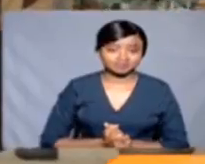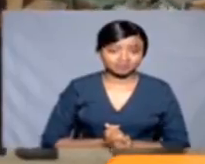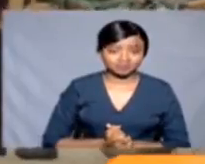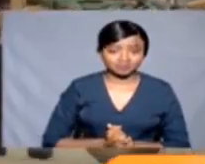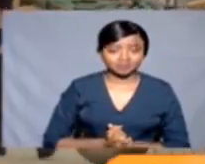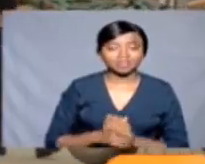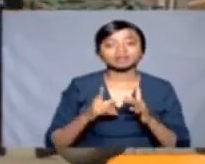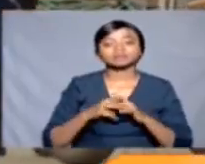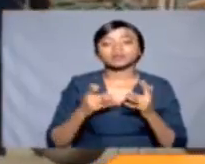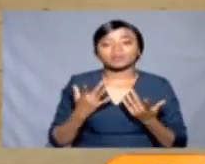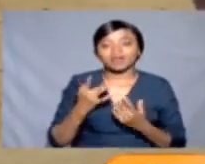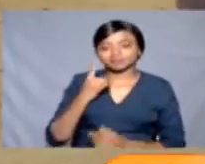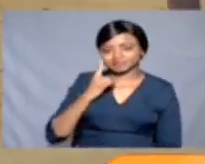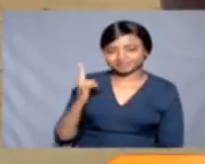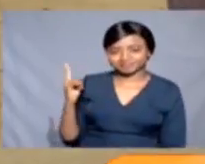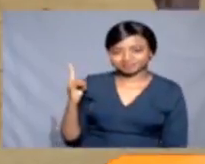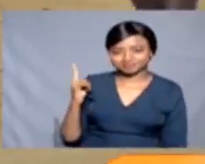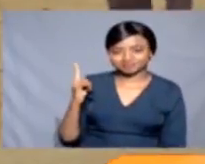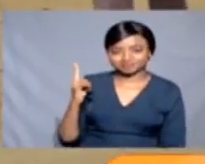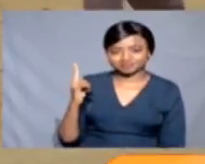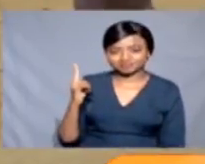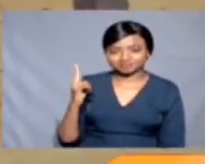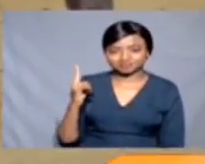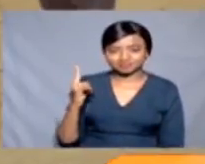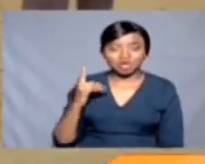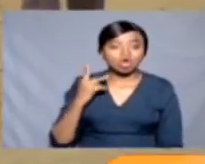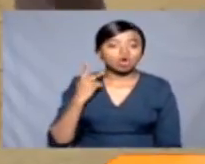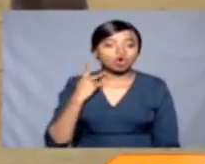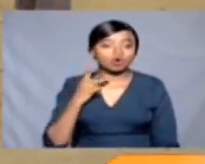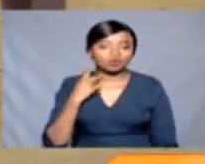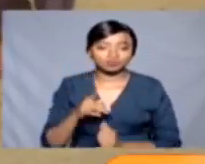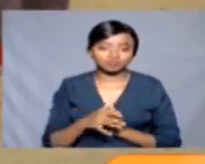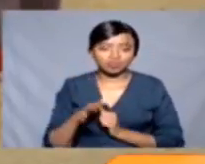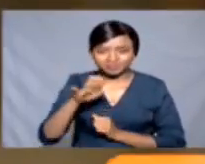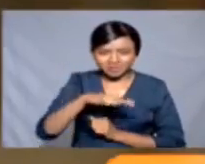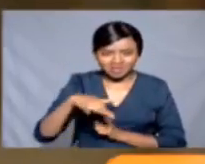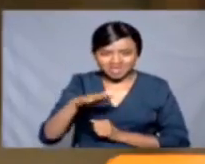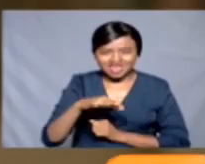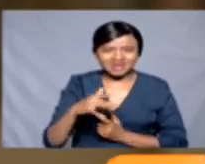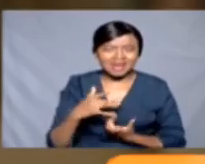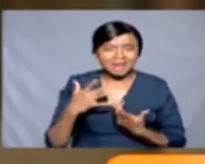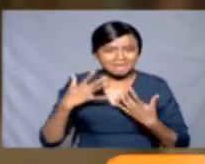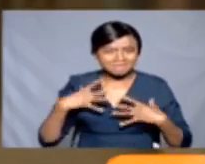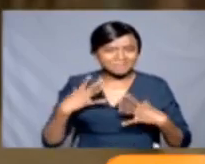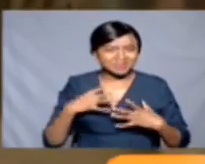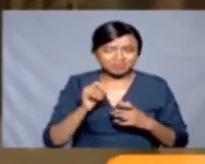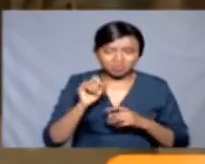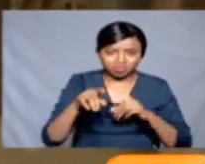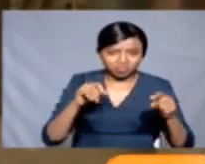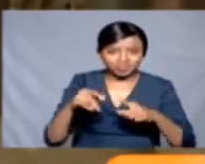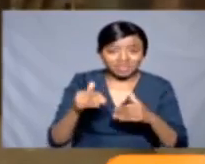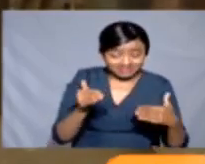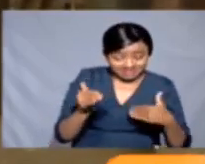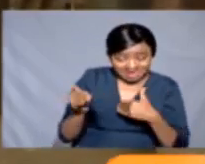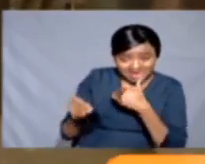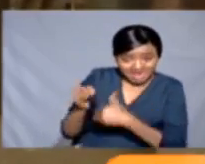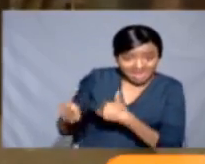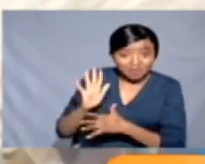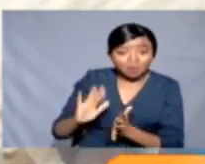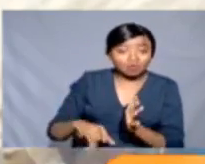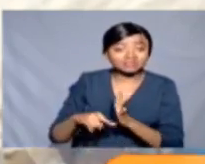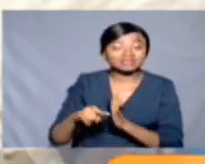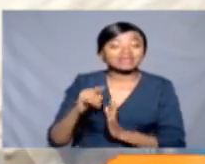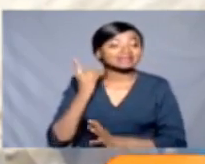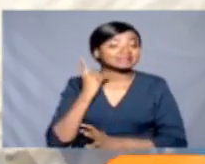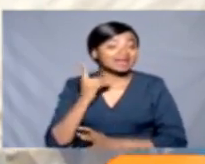We begin here, Korogosho slums, a densely populated informal settlement that borders Dandora dam site. We are using